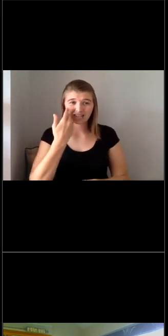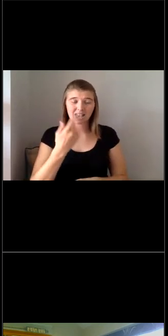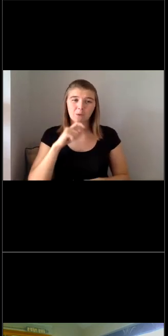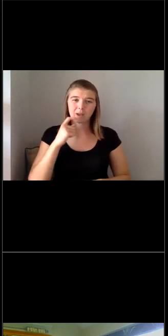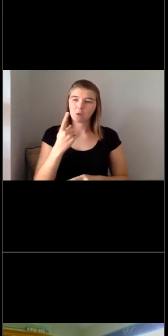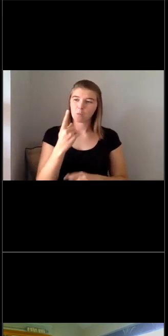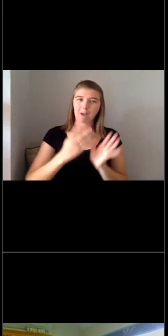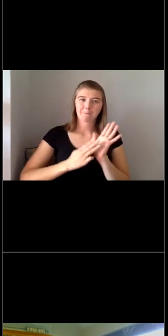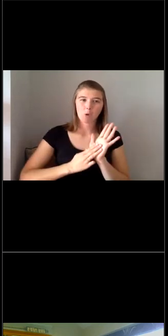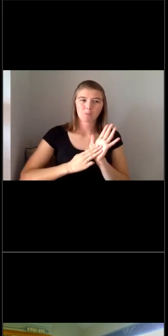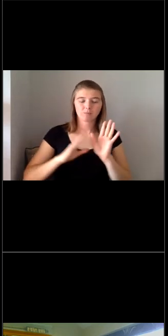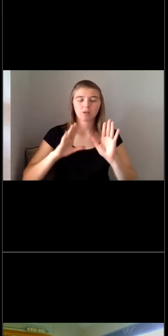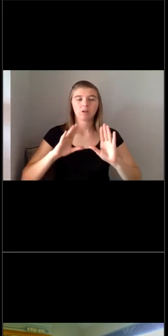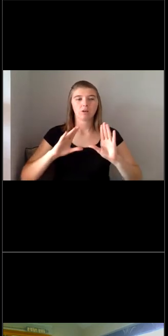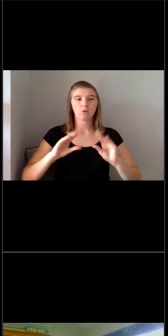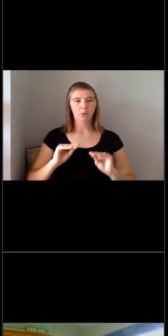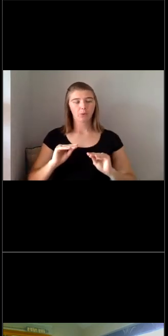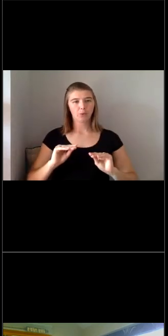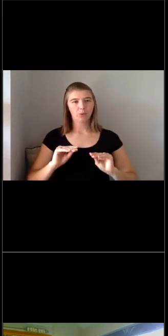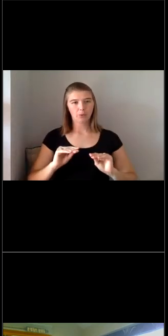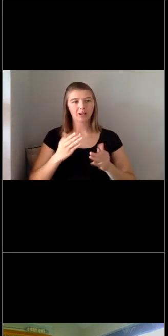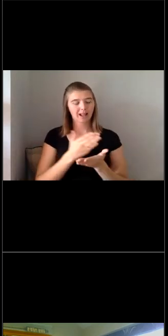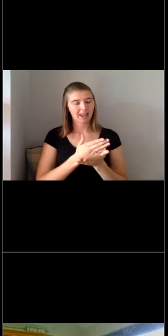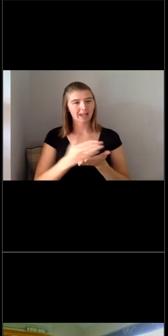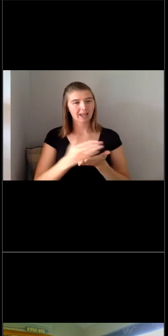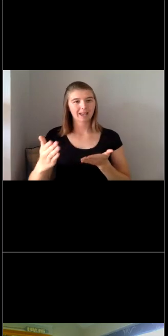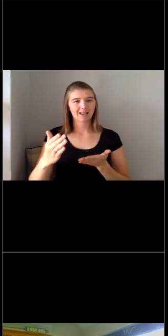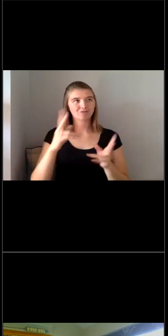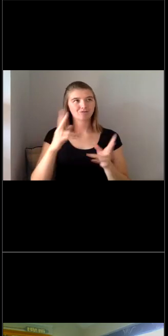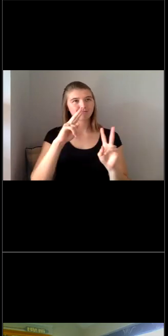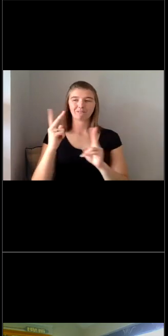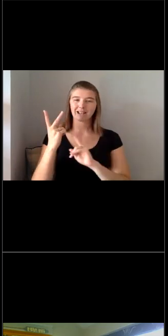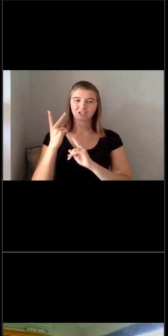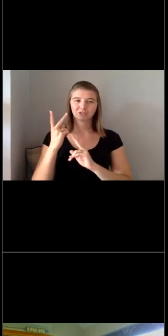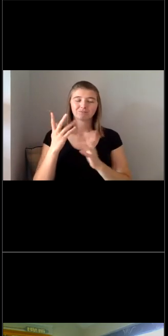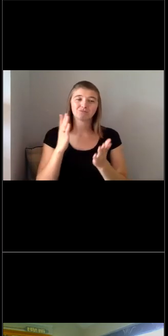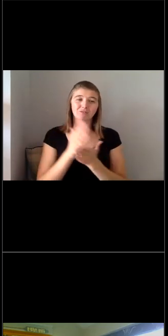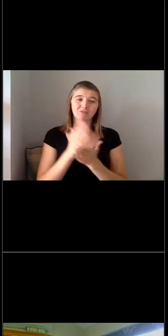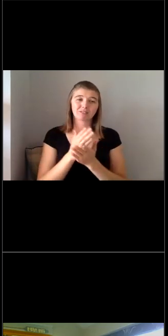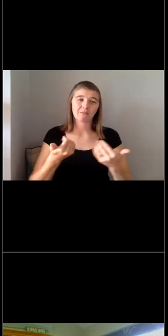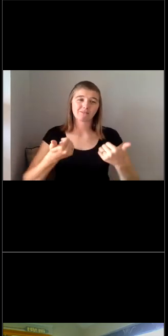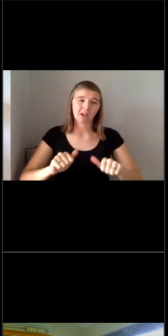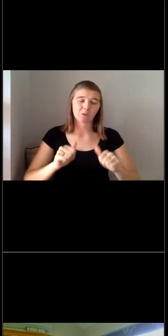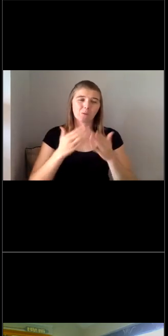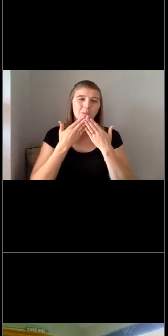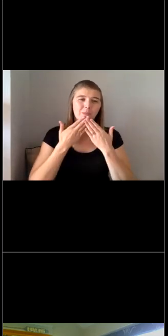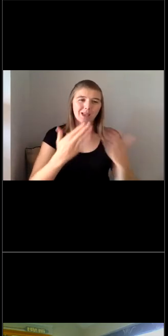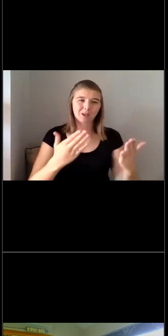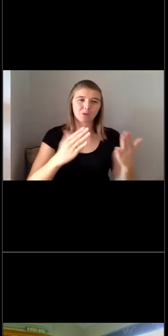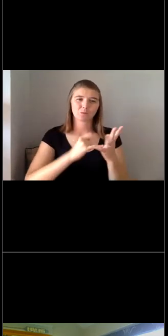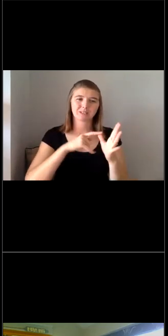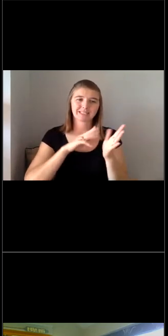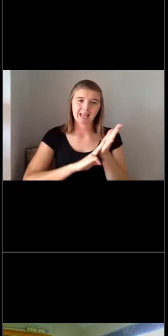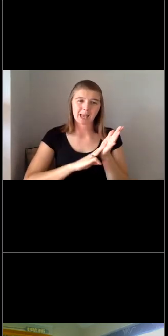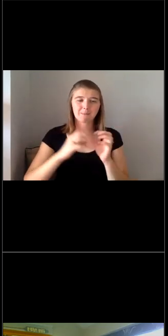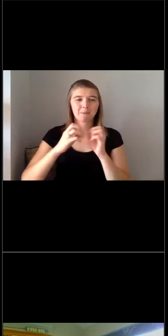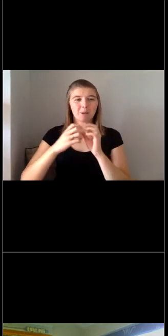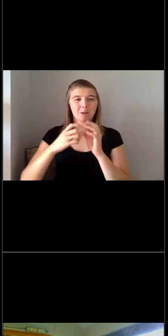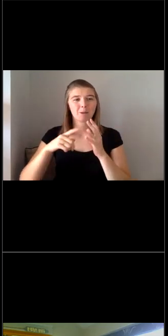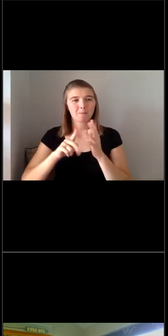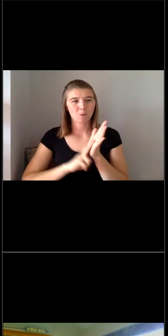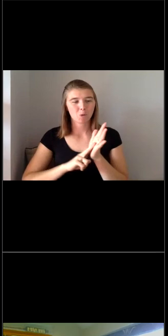moment of clarity and of pause and reflection throughout the day. So a final huge thank you to Sam Thorogood, to Boon Teo, and